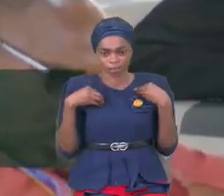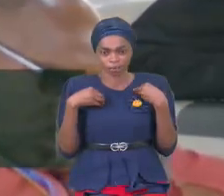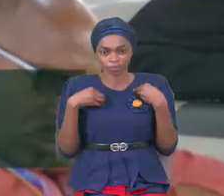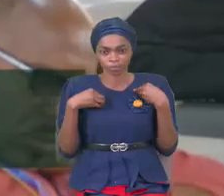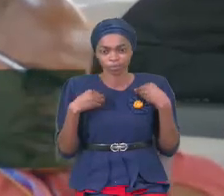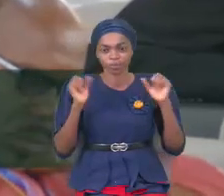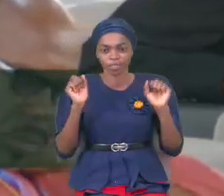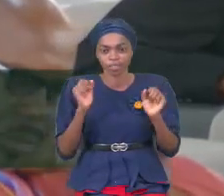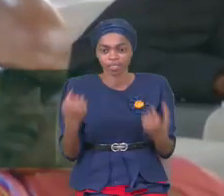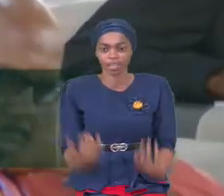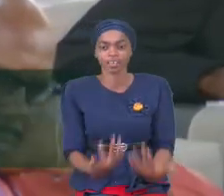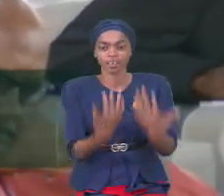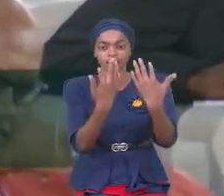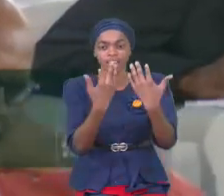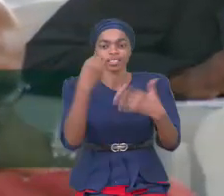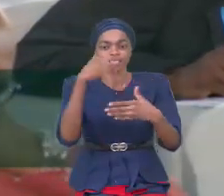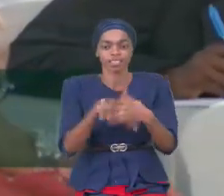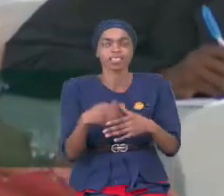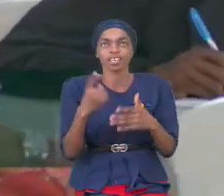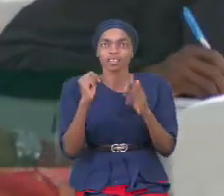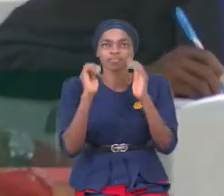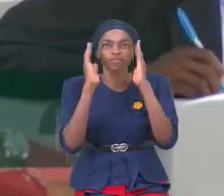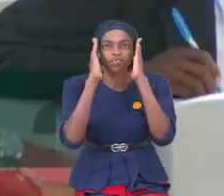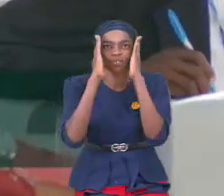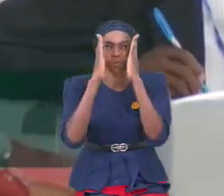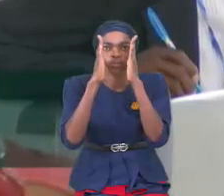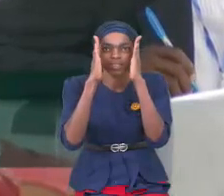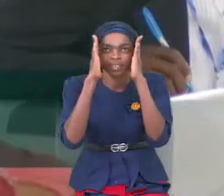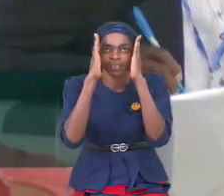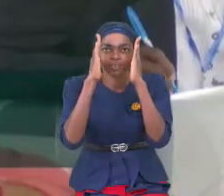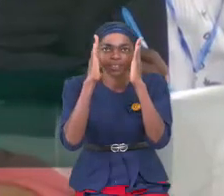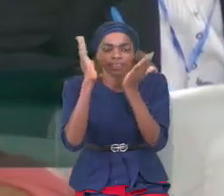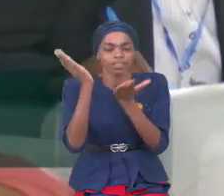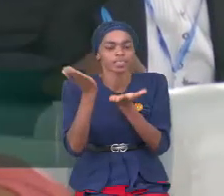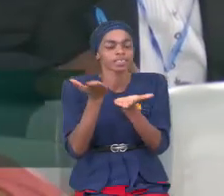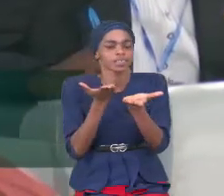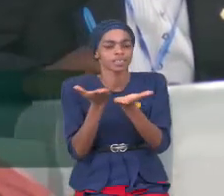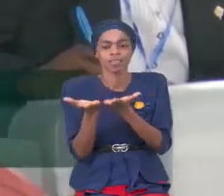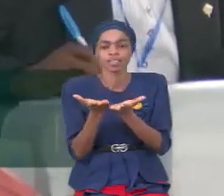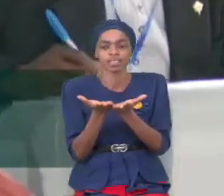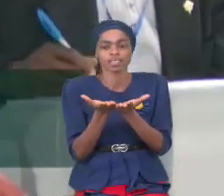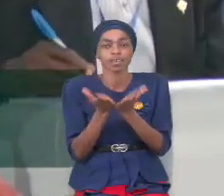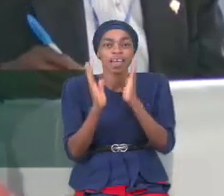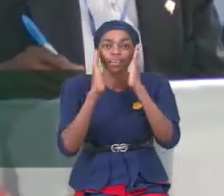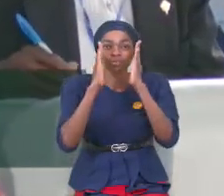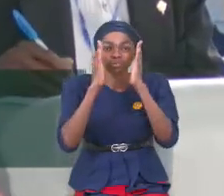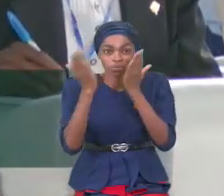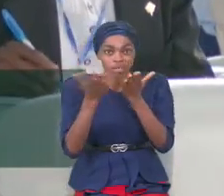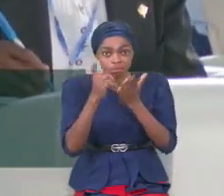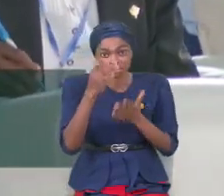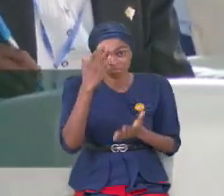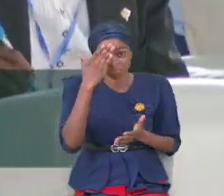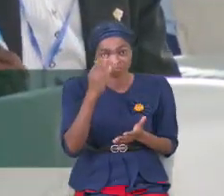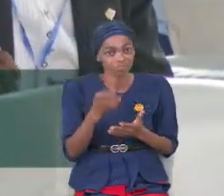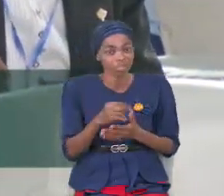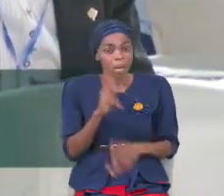concentrated service. A concentrated service. I'm sure you know people that say they're serving the Lord and